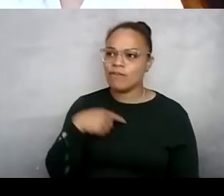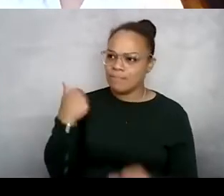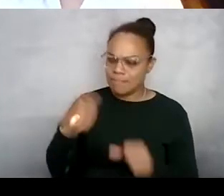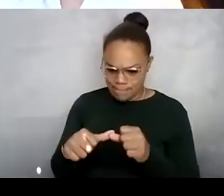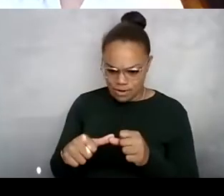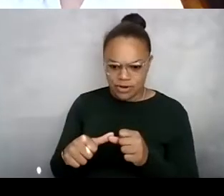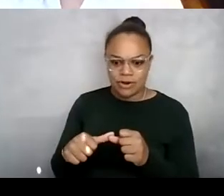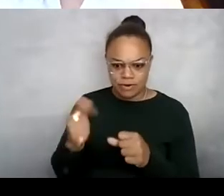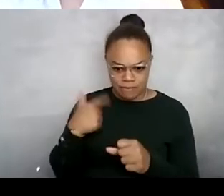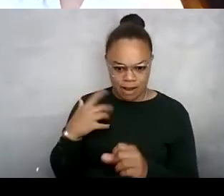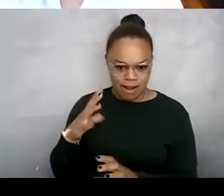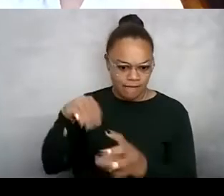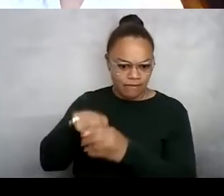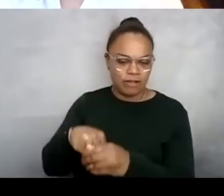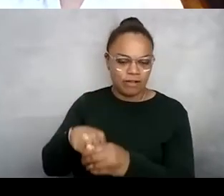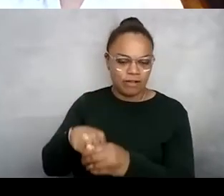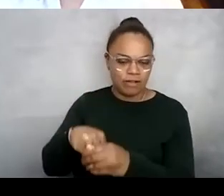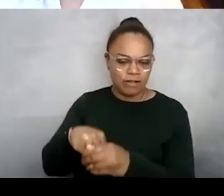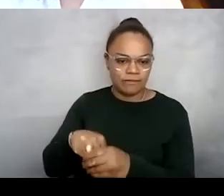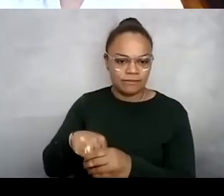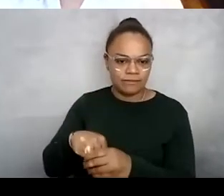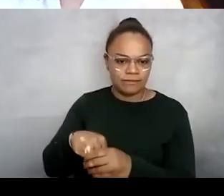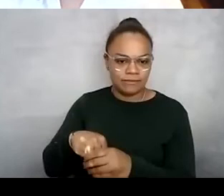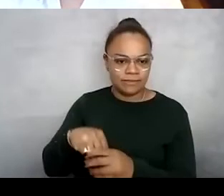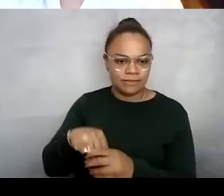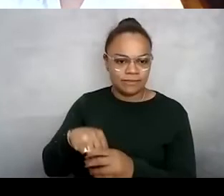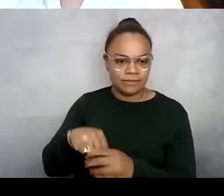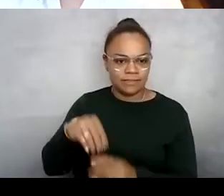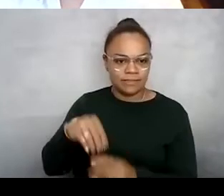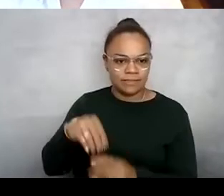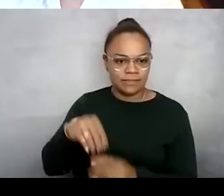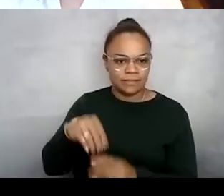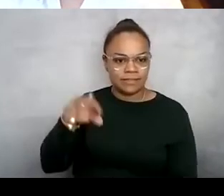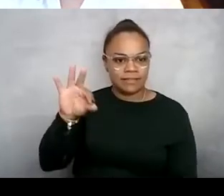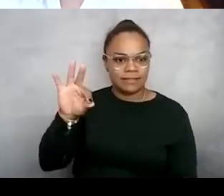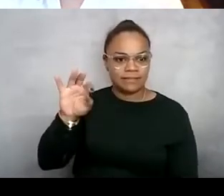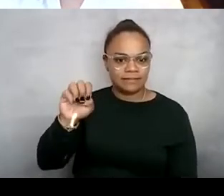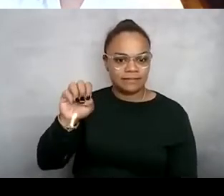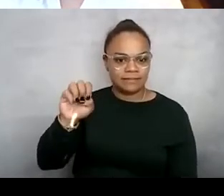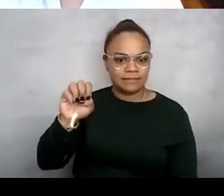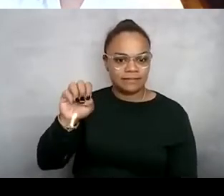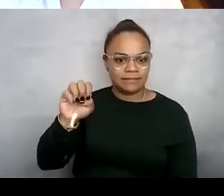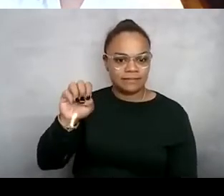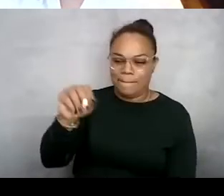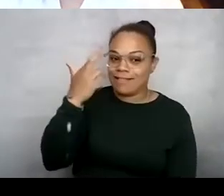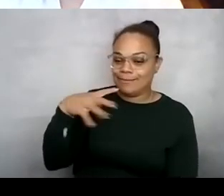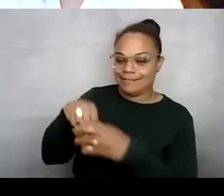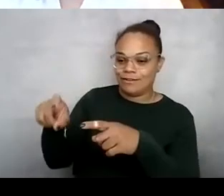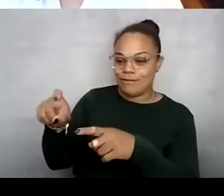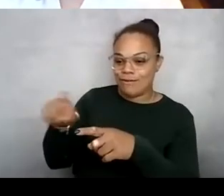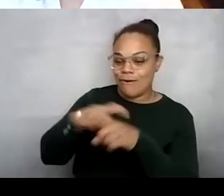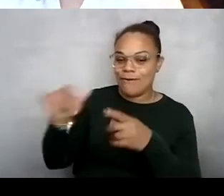jumped onto a federation call. And so Jeff Graham didn't know I was on the call to say these things,